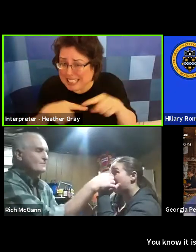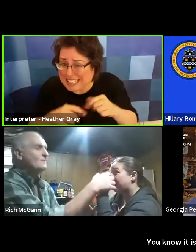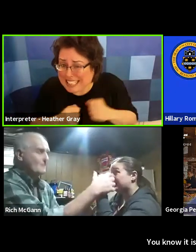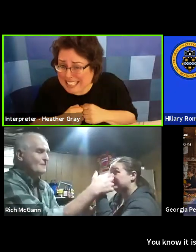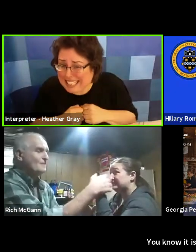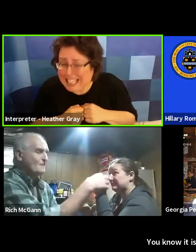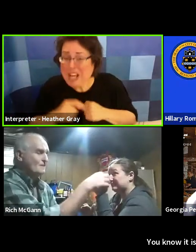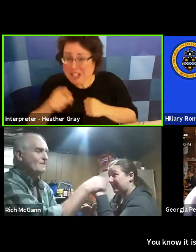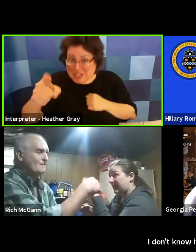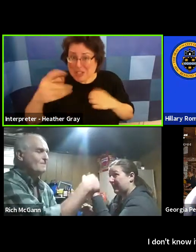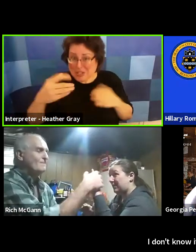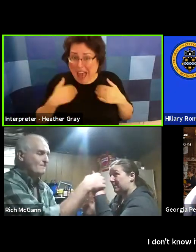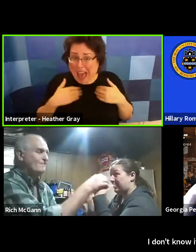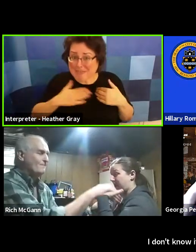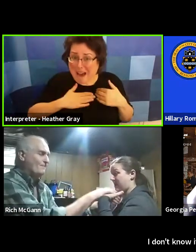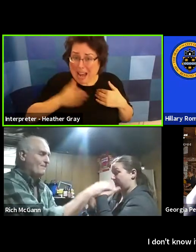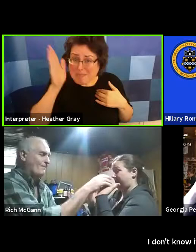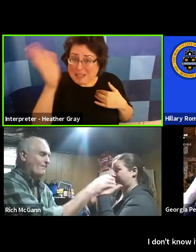have